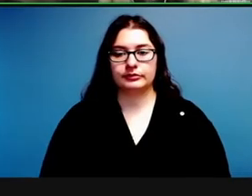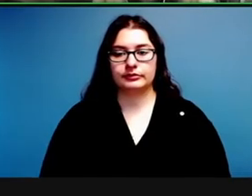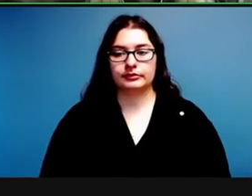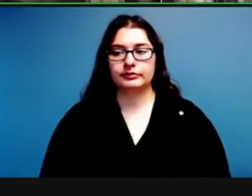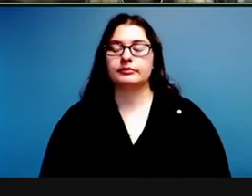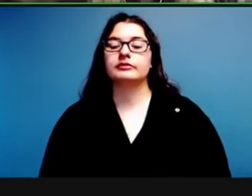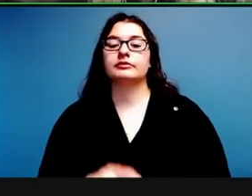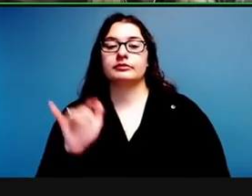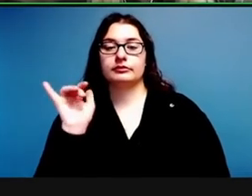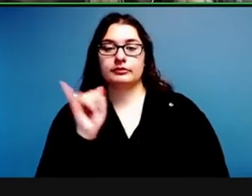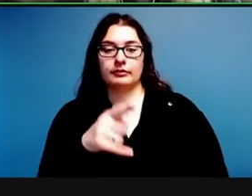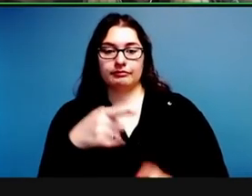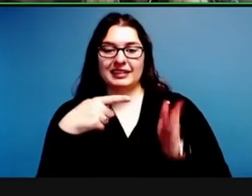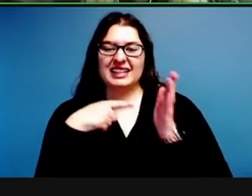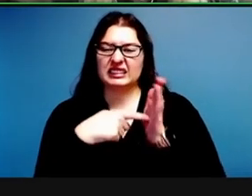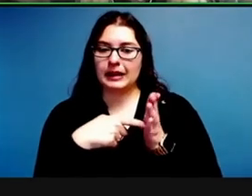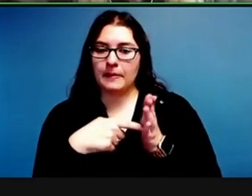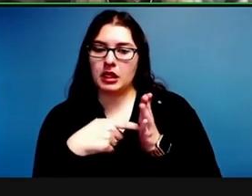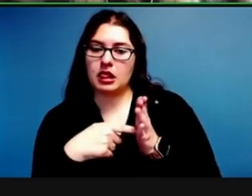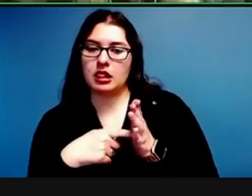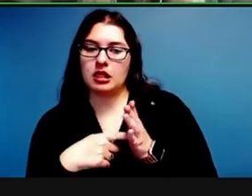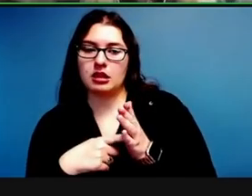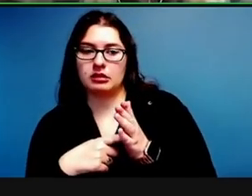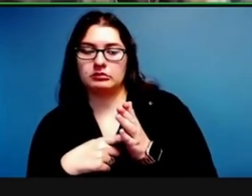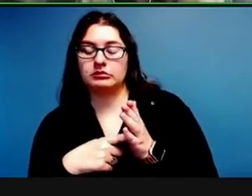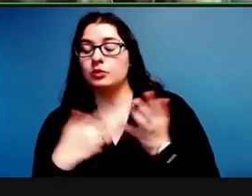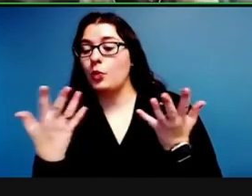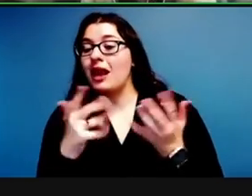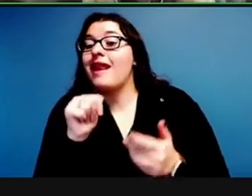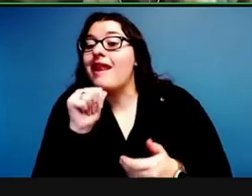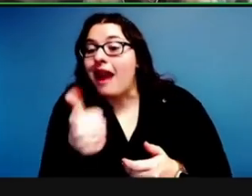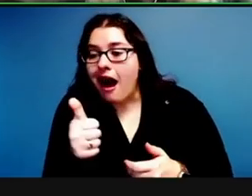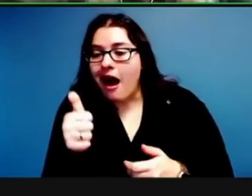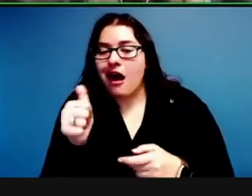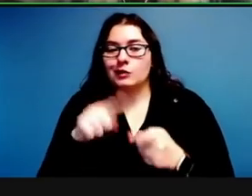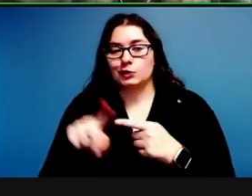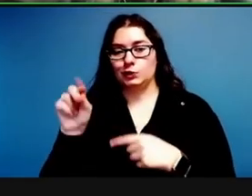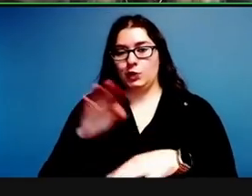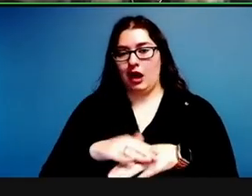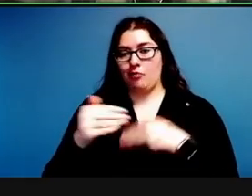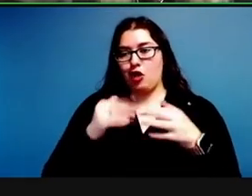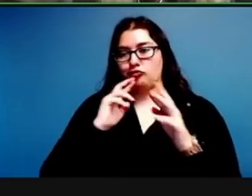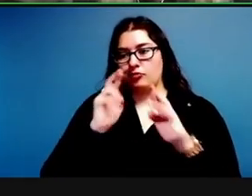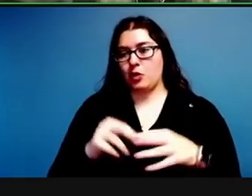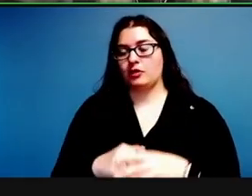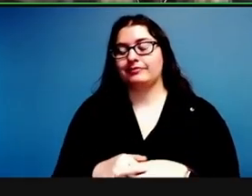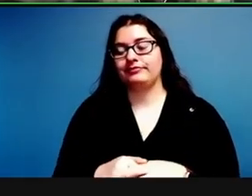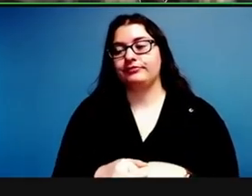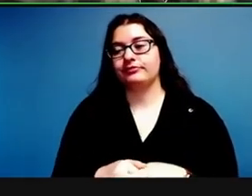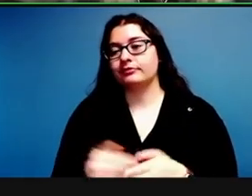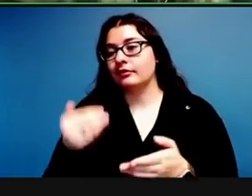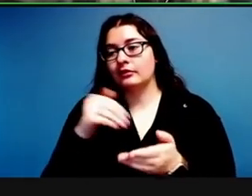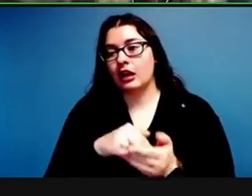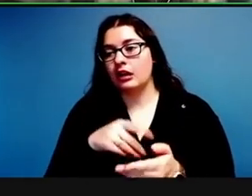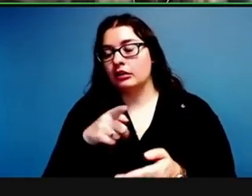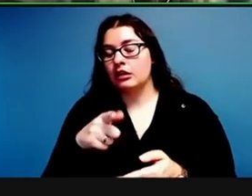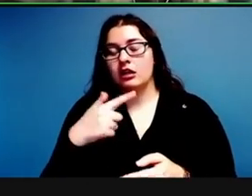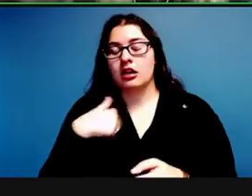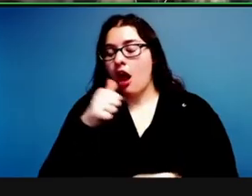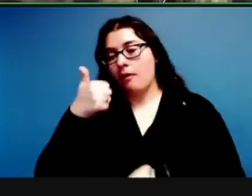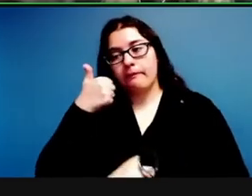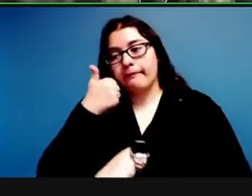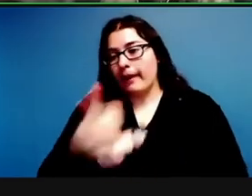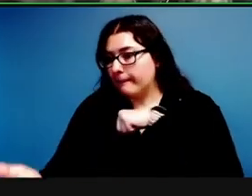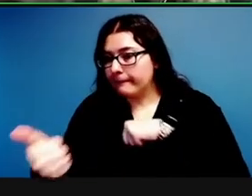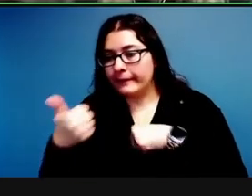Okay, so here's an example of what not to do on a progress report. Again, this is not to throw anyone